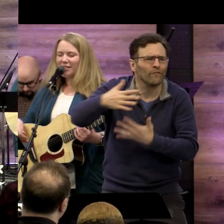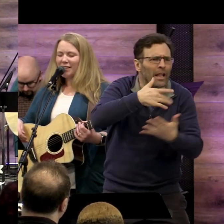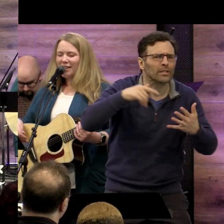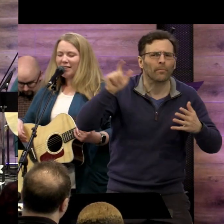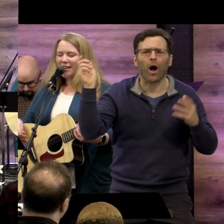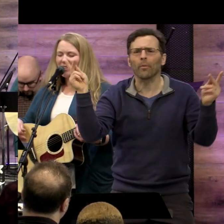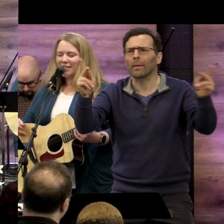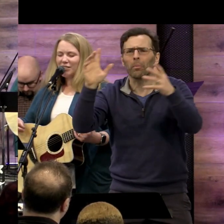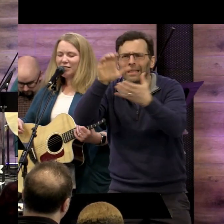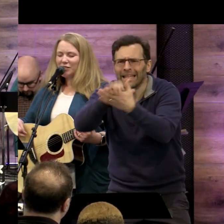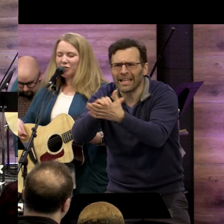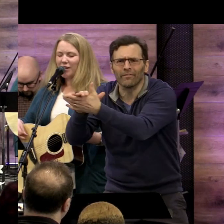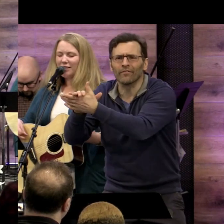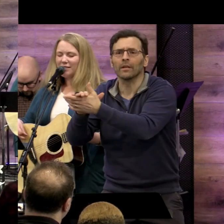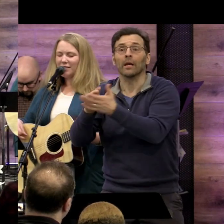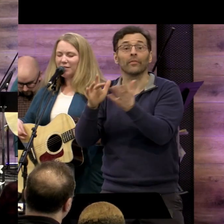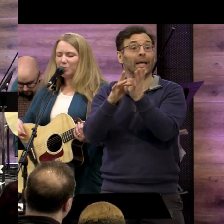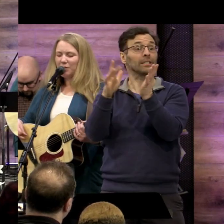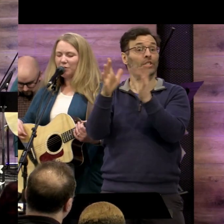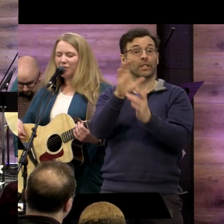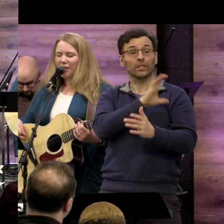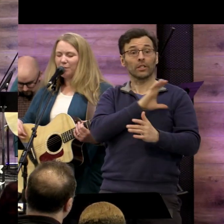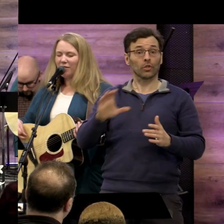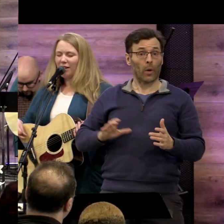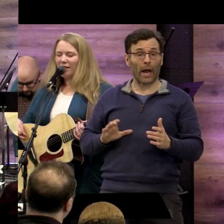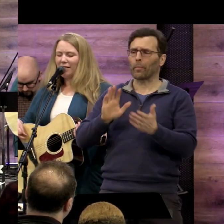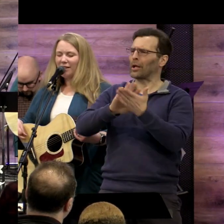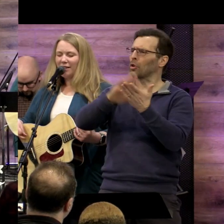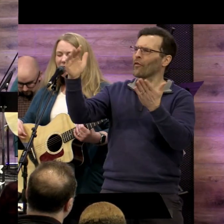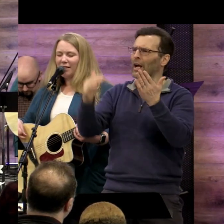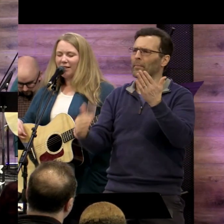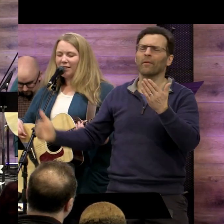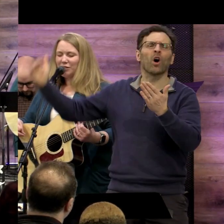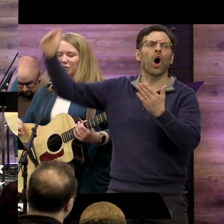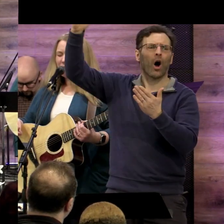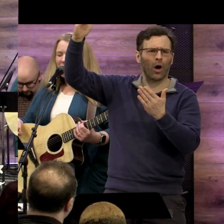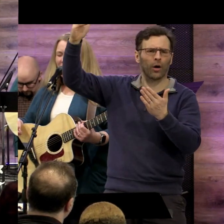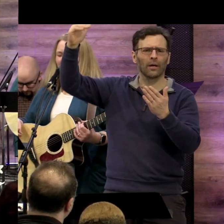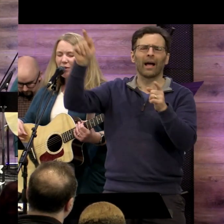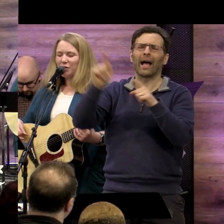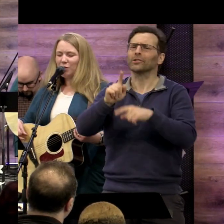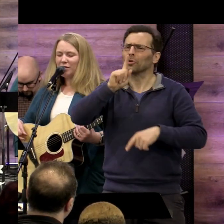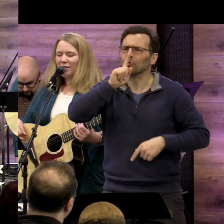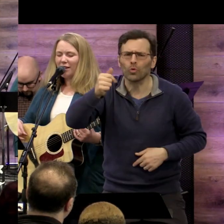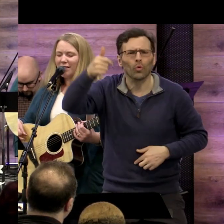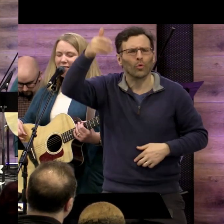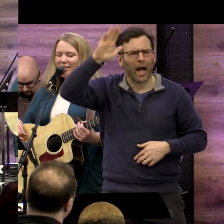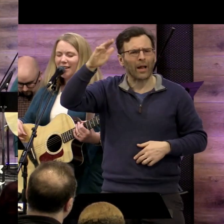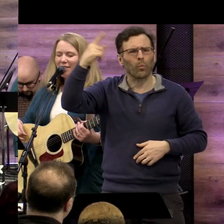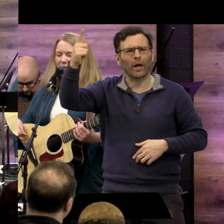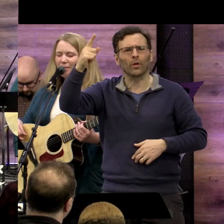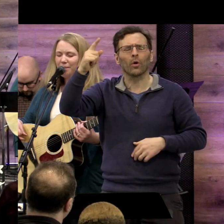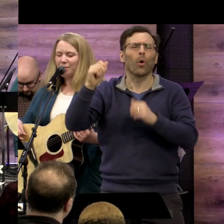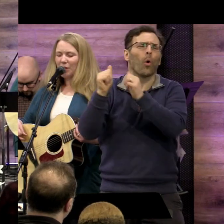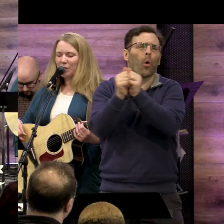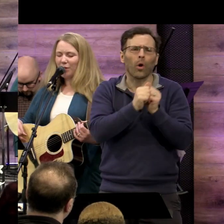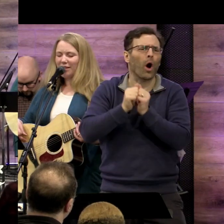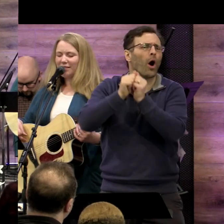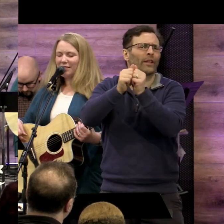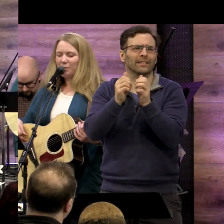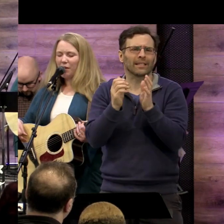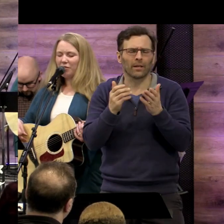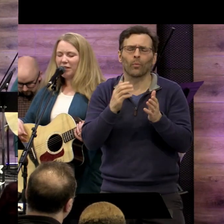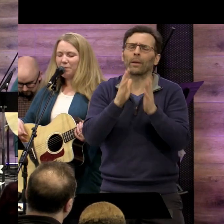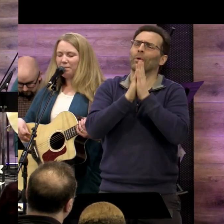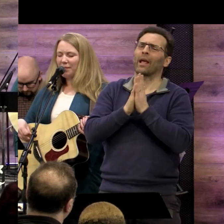believers, that Jesus Christ would be glorified above all as the true God, the one who holds all things together. We pray this